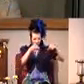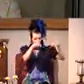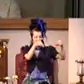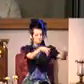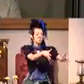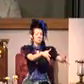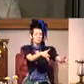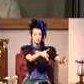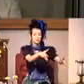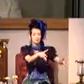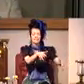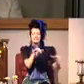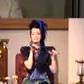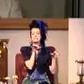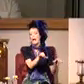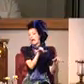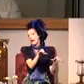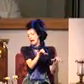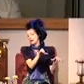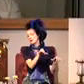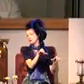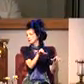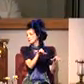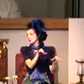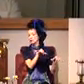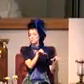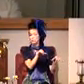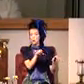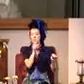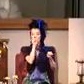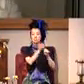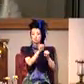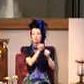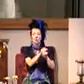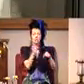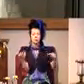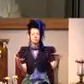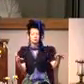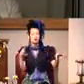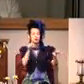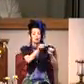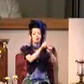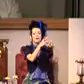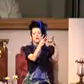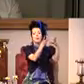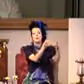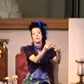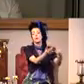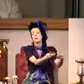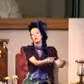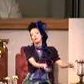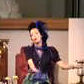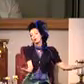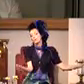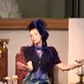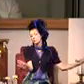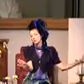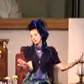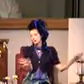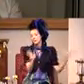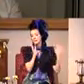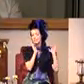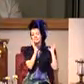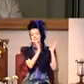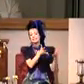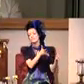they belong. So that the stone, when it's rolled back over in front of it, takes it away forever and leaves it